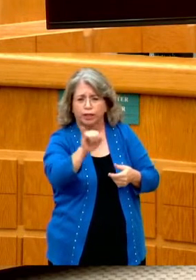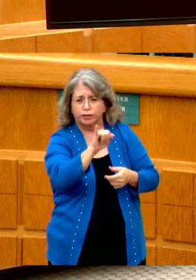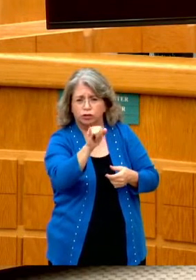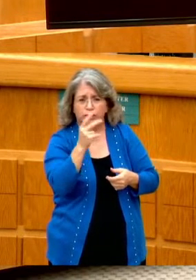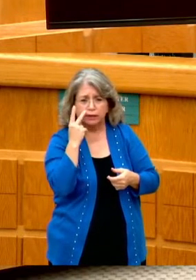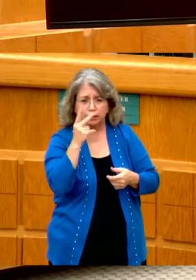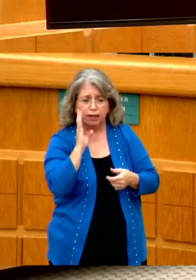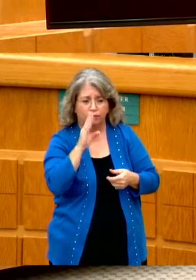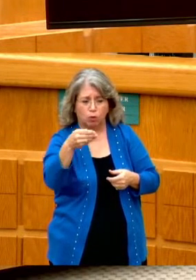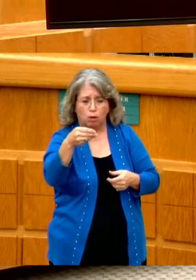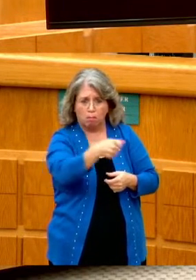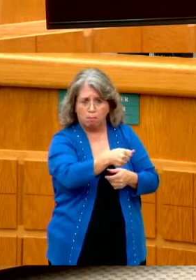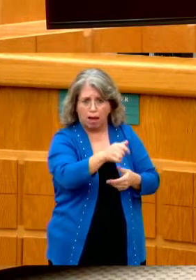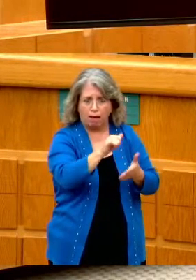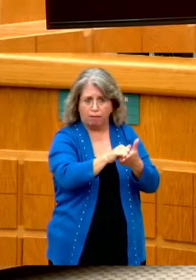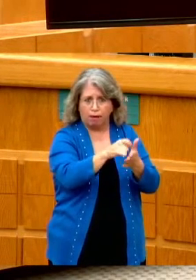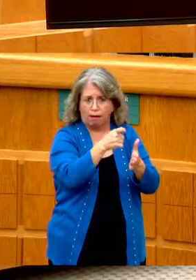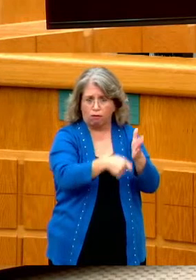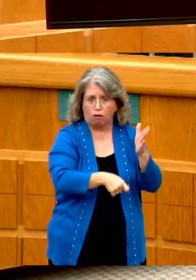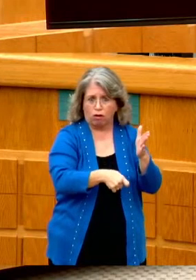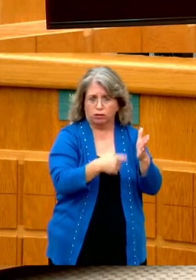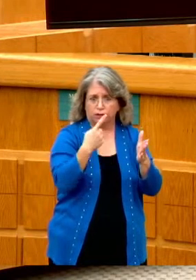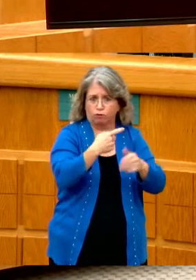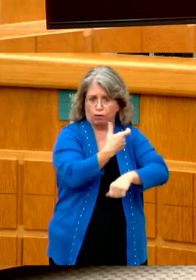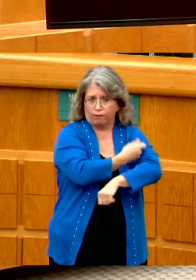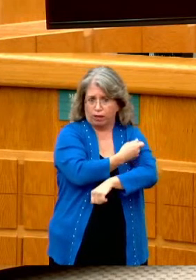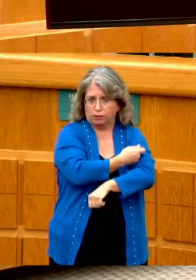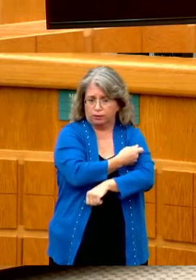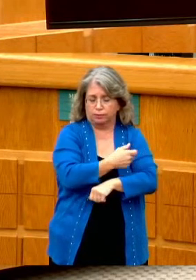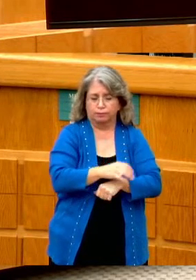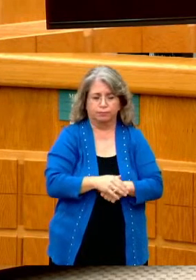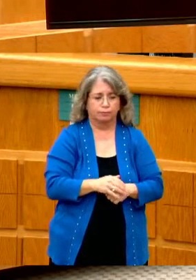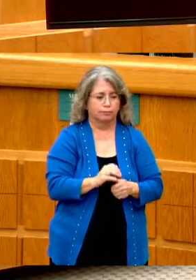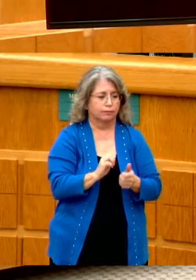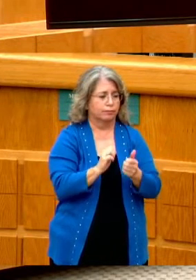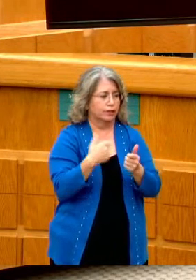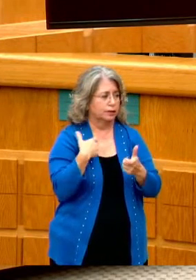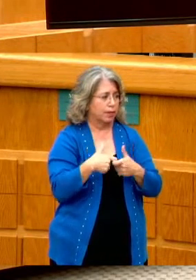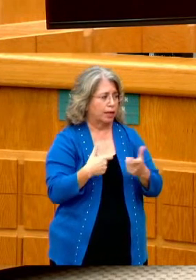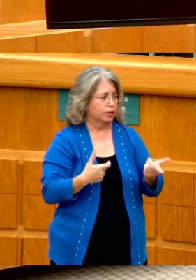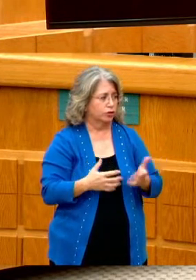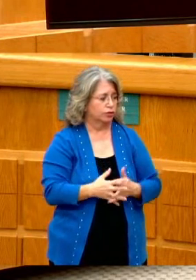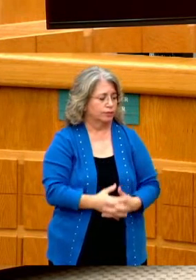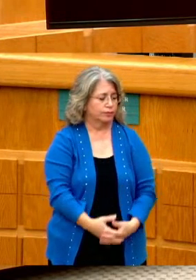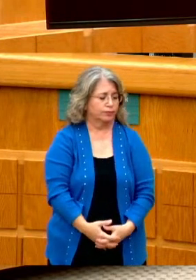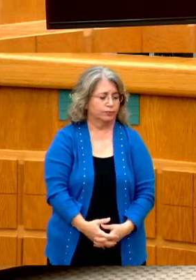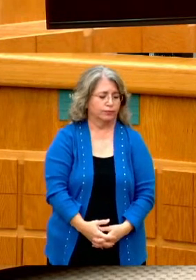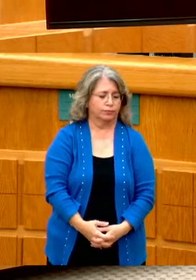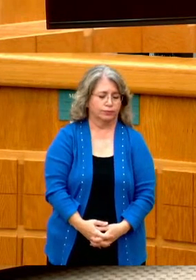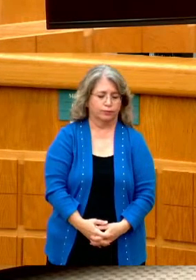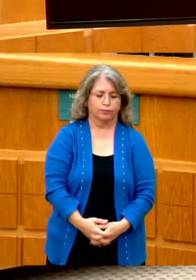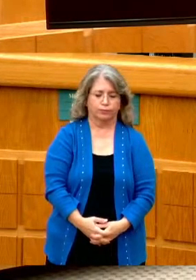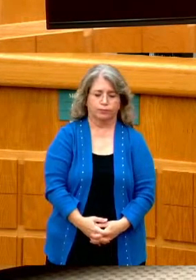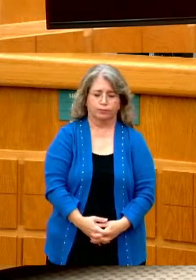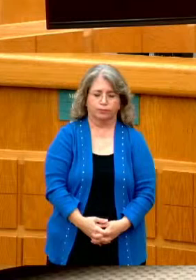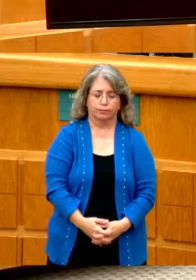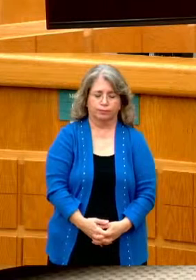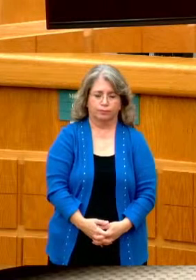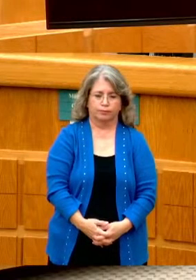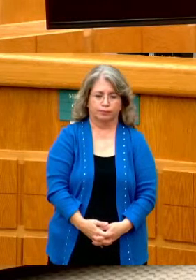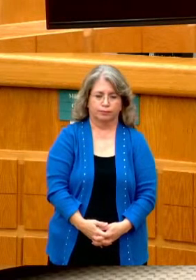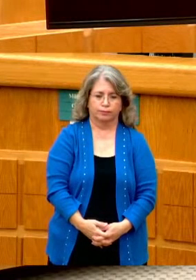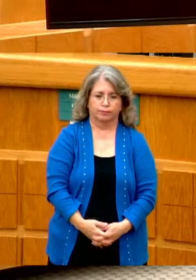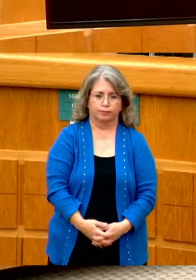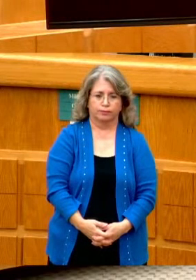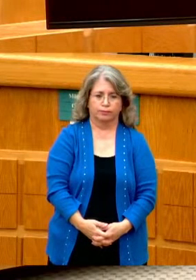covered. ¿Hay algún costo asociado con la vacuna? El Distrito de Salud ofrece la vacuna gratis. Continuaremos ofreciendo la vacuna